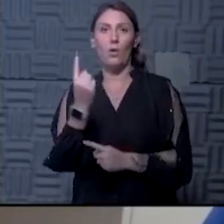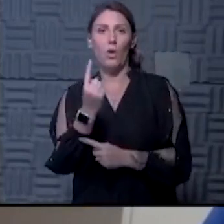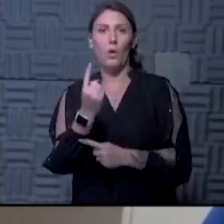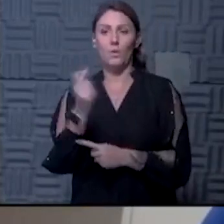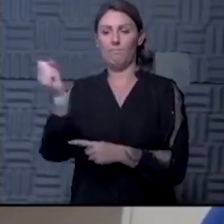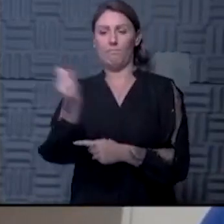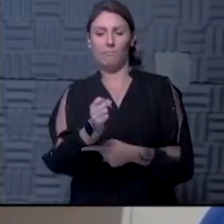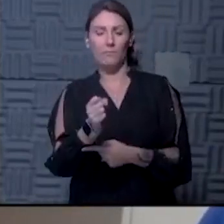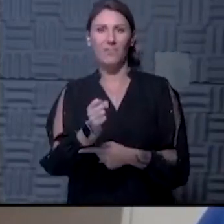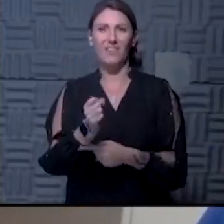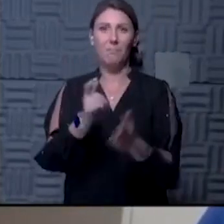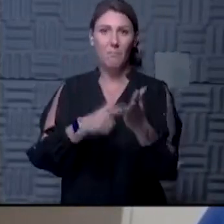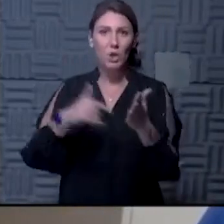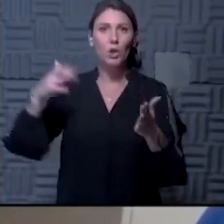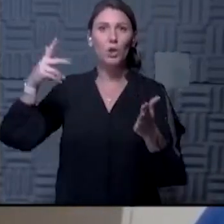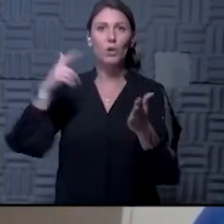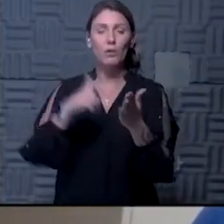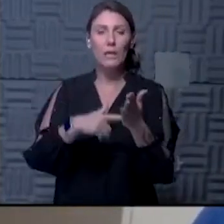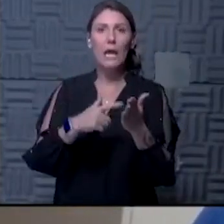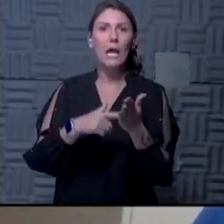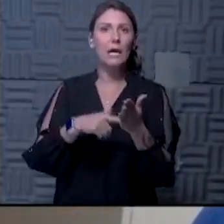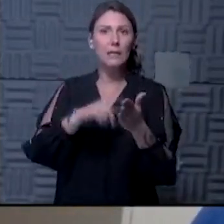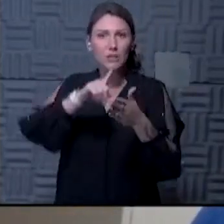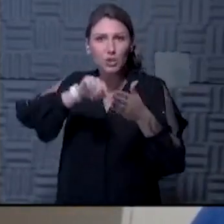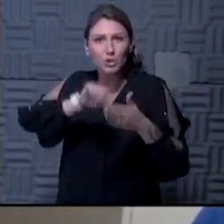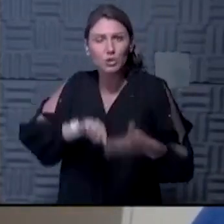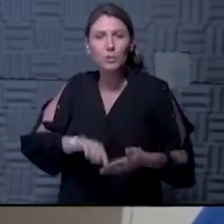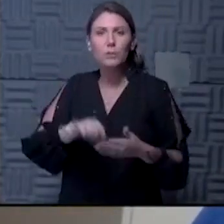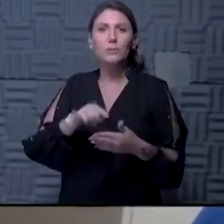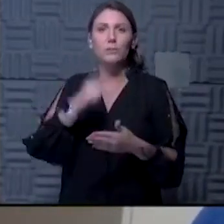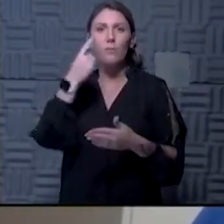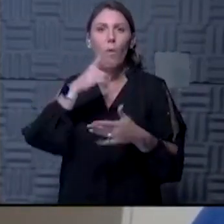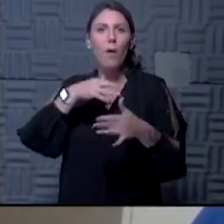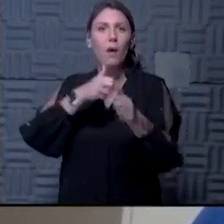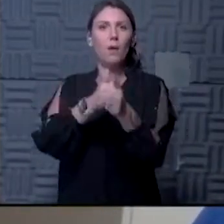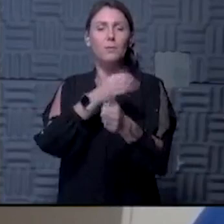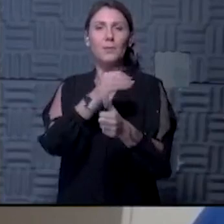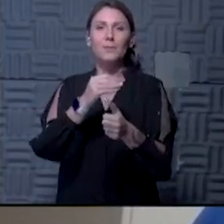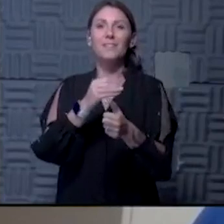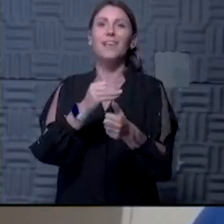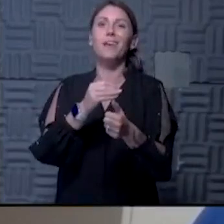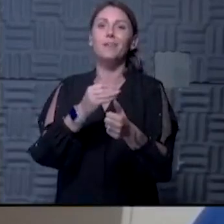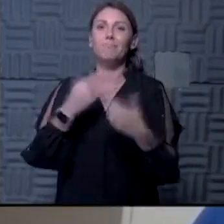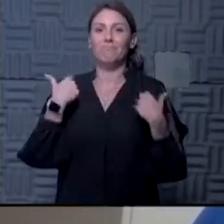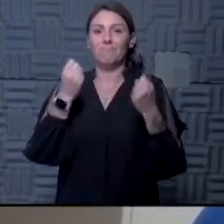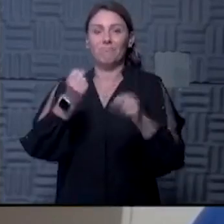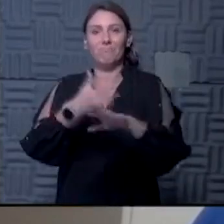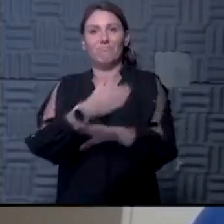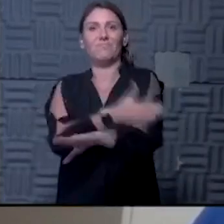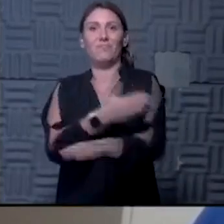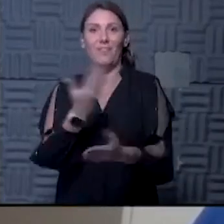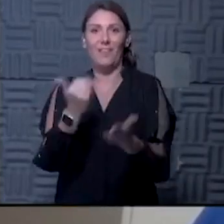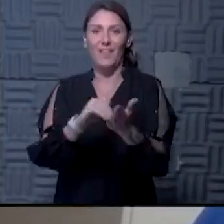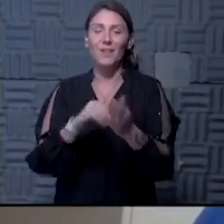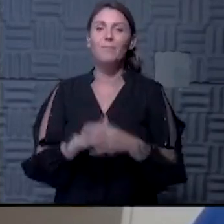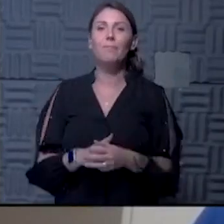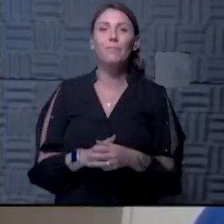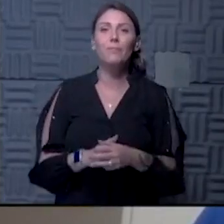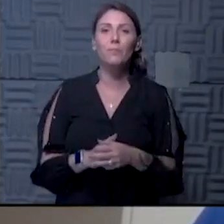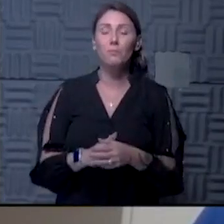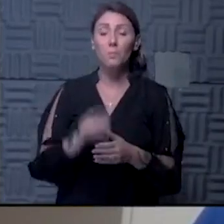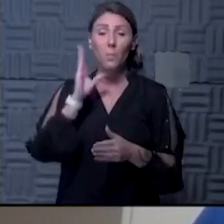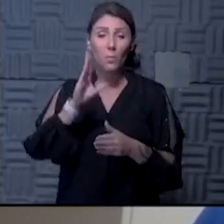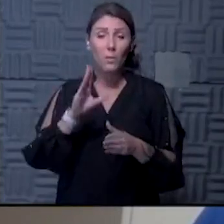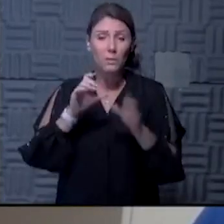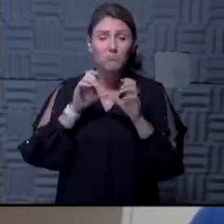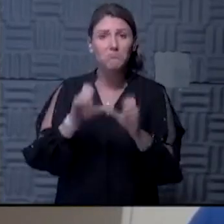bringing them in periodically to check on them, to give them updates and get them on their way again. But, we're going to do a lot of those same things.